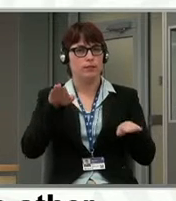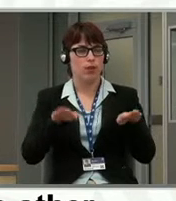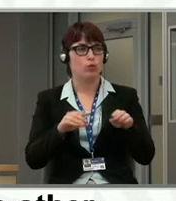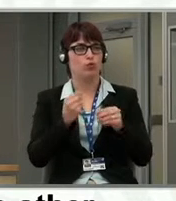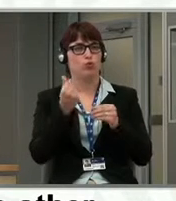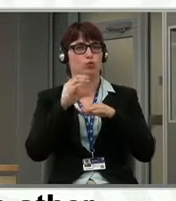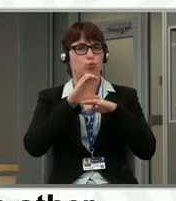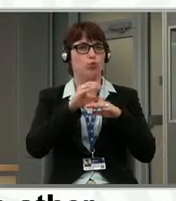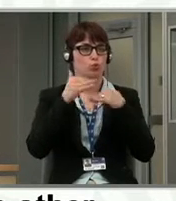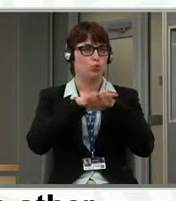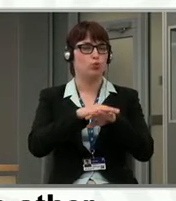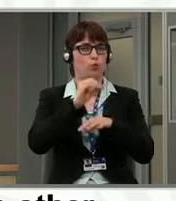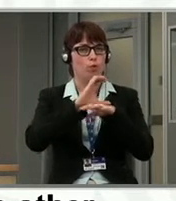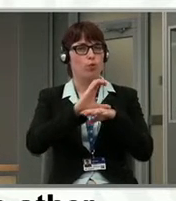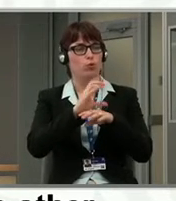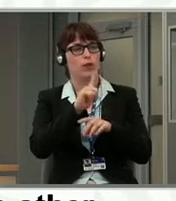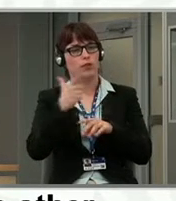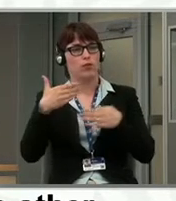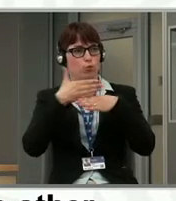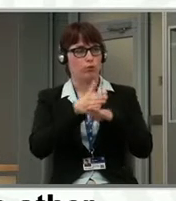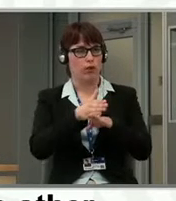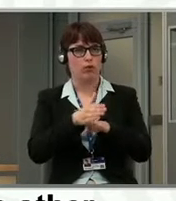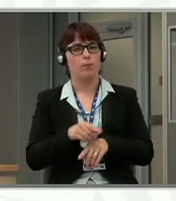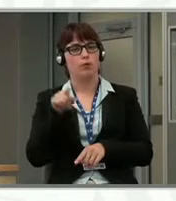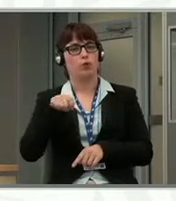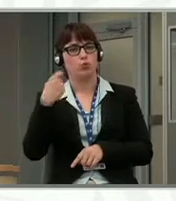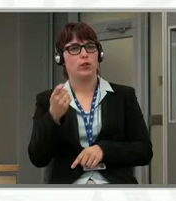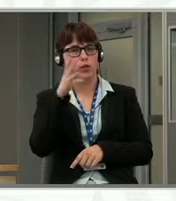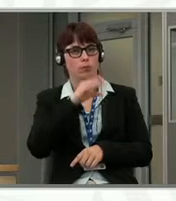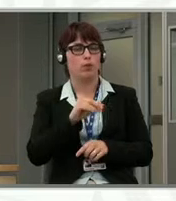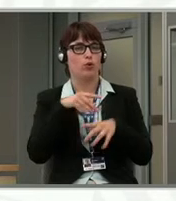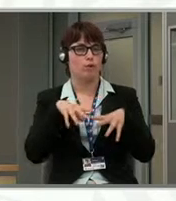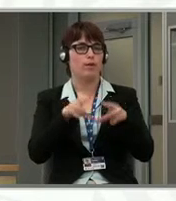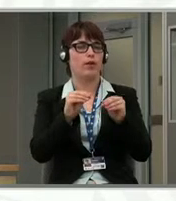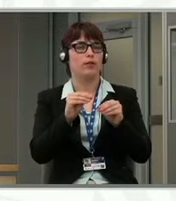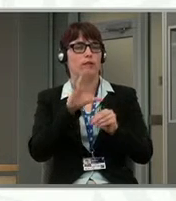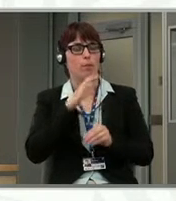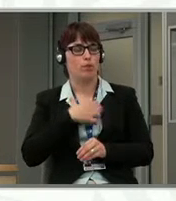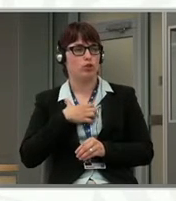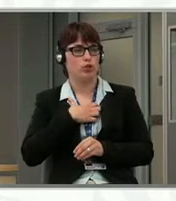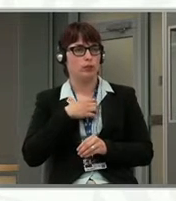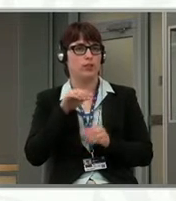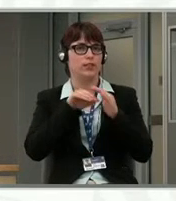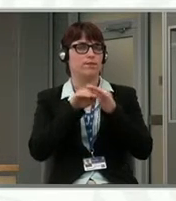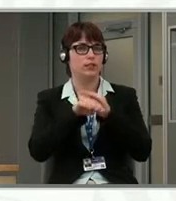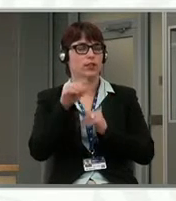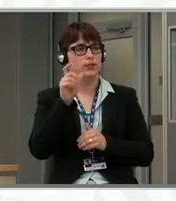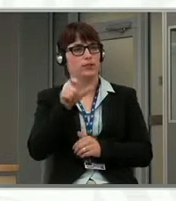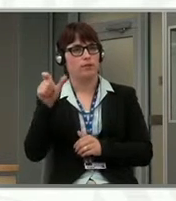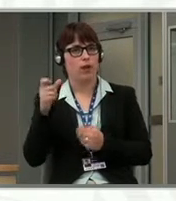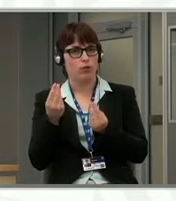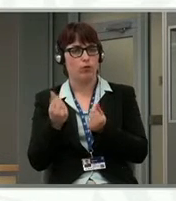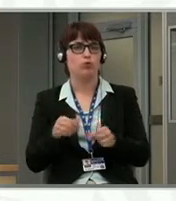To use the EU funding efficiently, we have to ensure an efficient allocation of